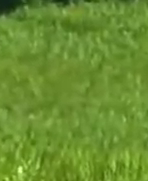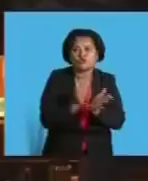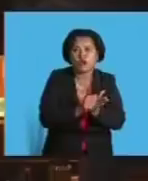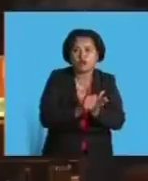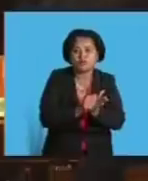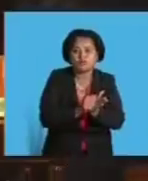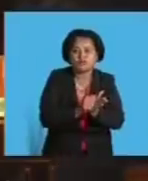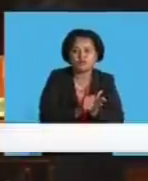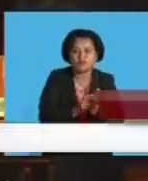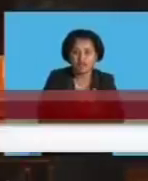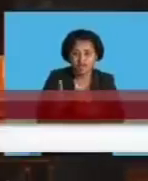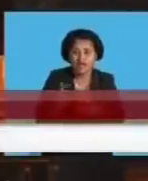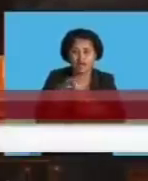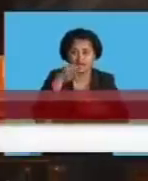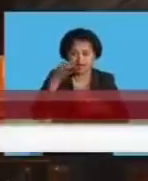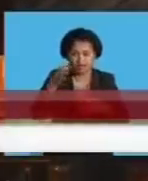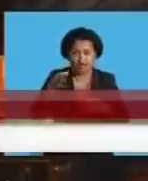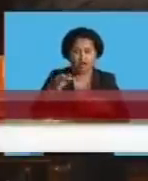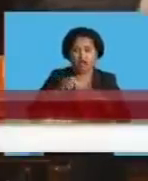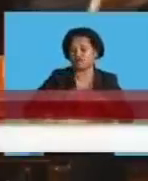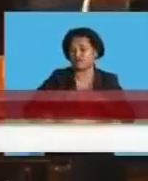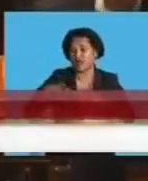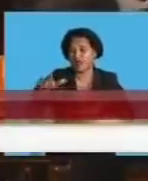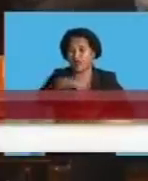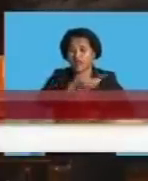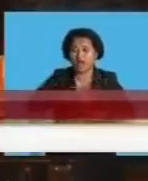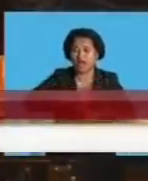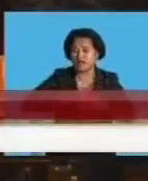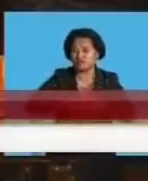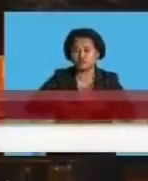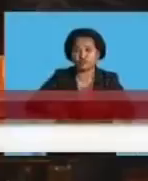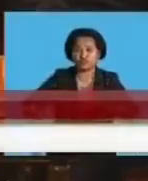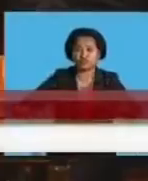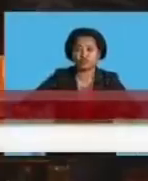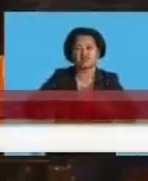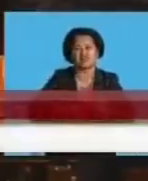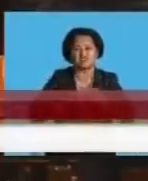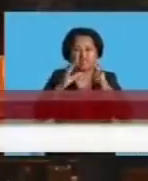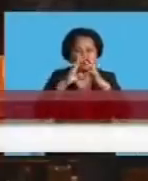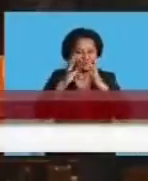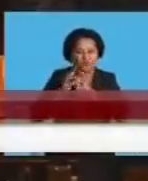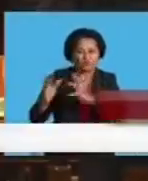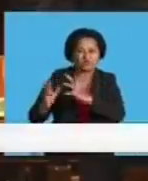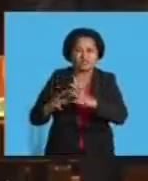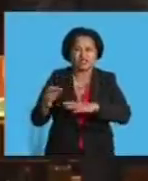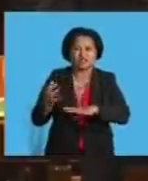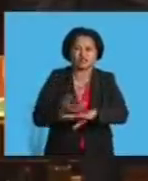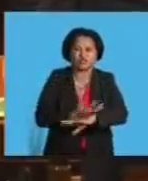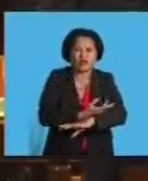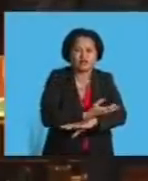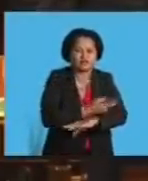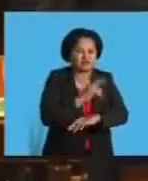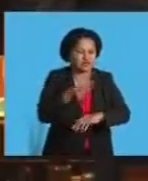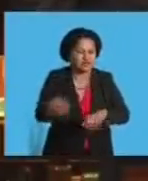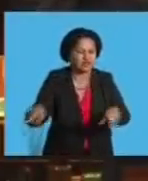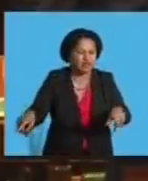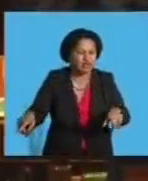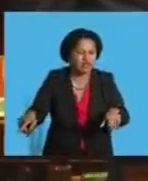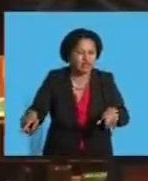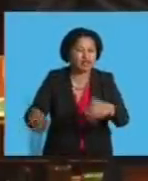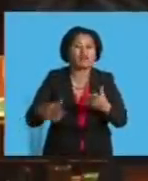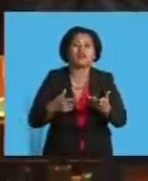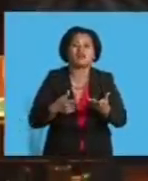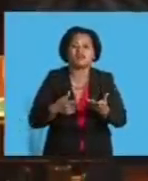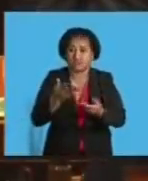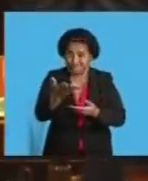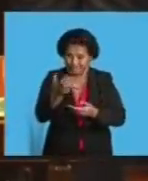decisions. Vast tracts of land, Madam Speaker, lying idle under overgrown bush, Madam Speaker. That's the stamp. That's the stamp of